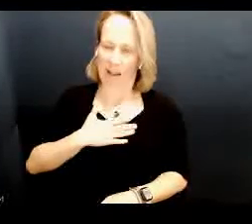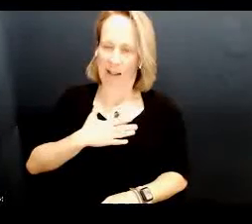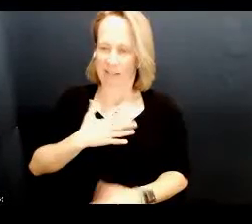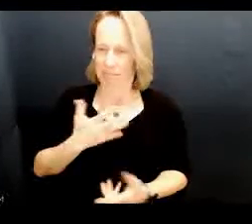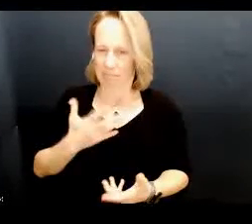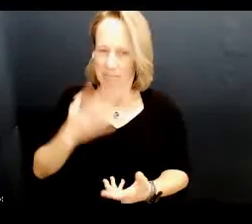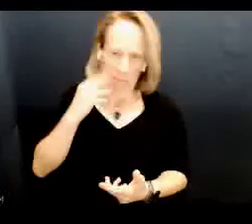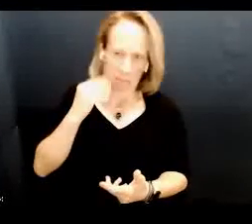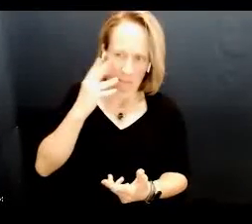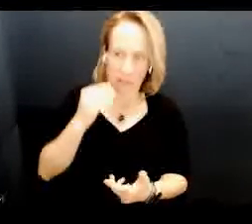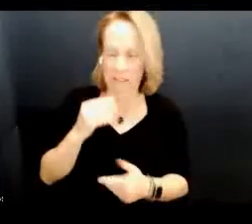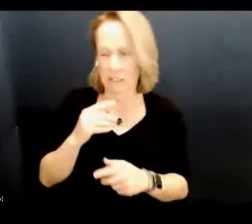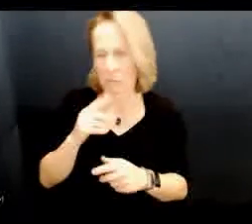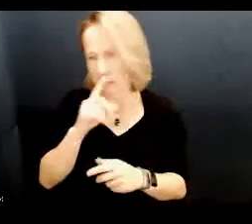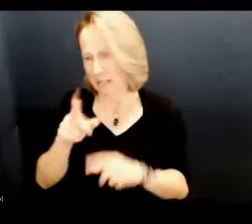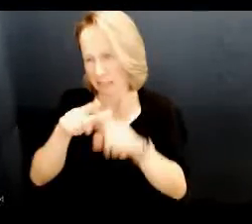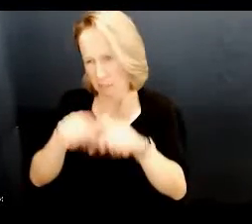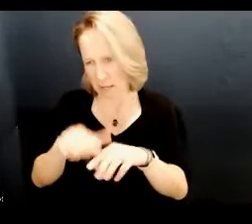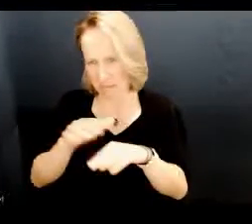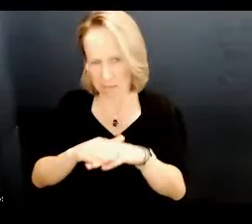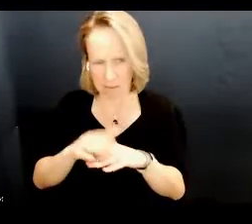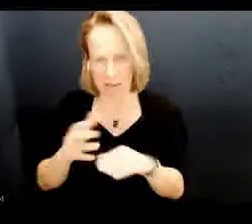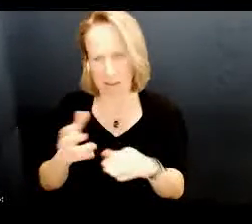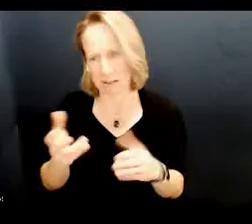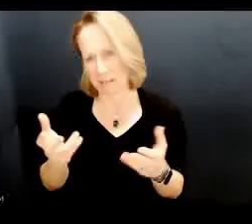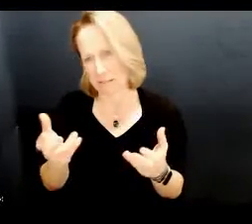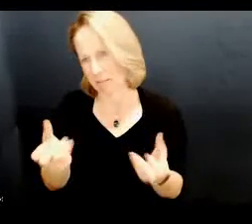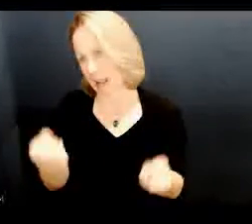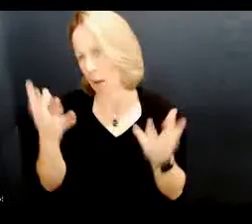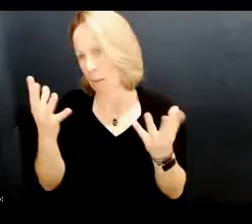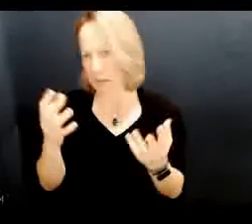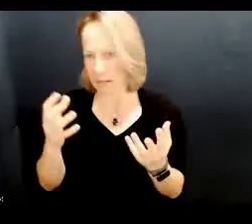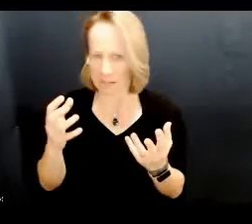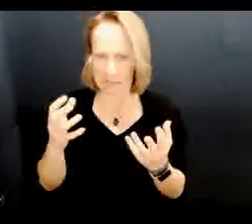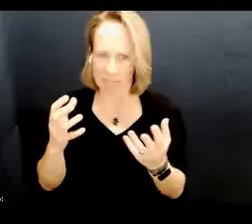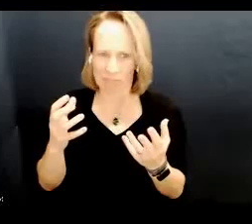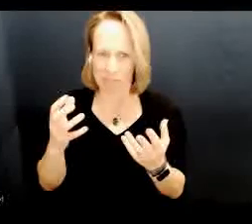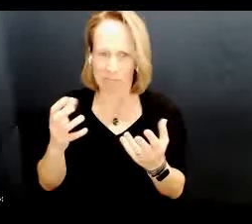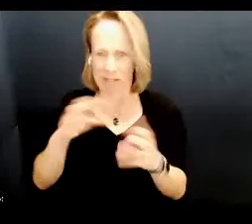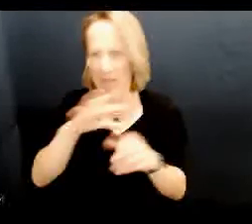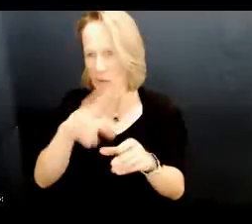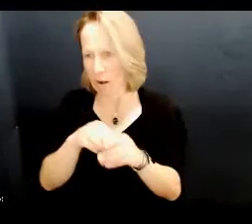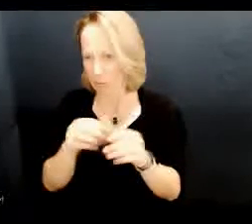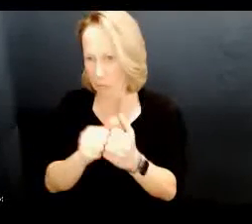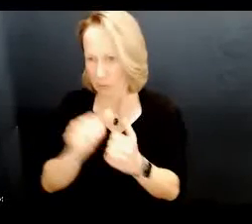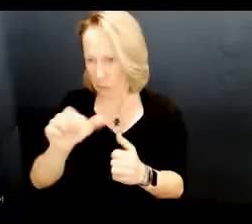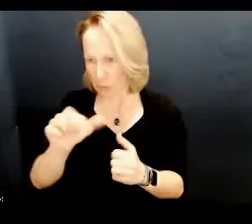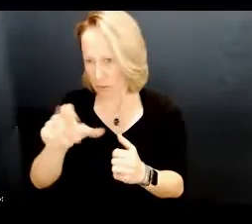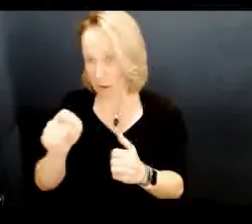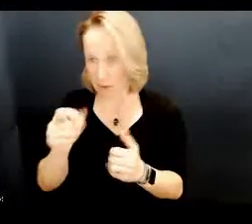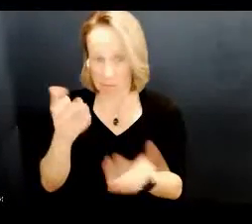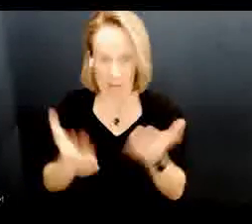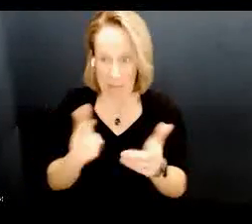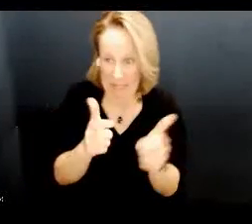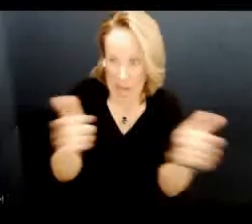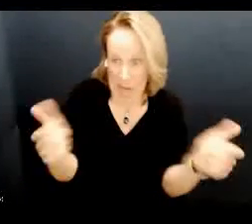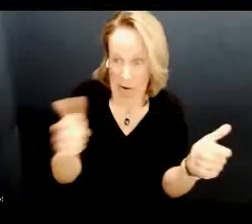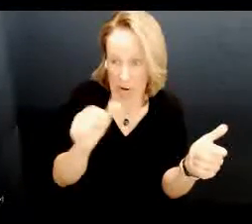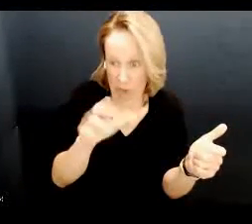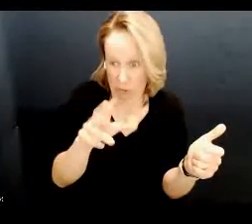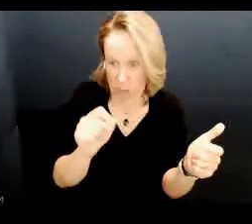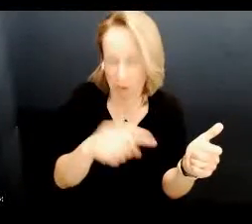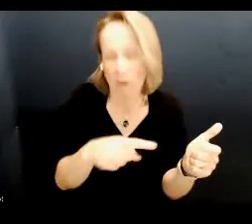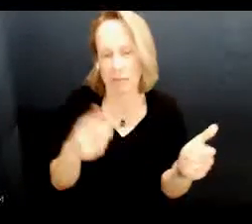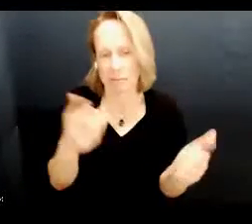depend on the size of your SART, right? So if you have a really large SART, you might want to have that committee or those discipline-specific work